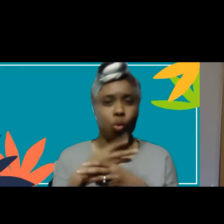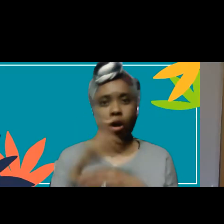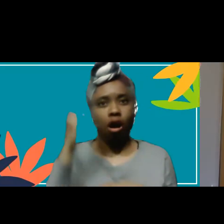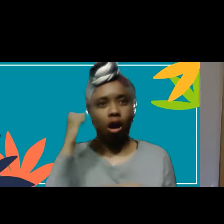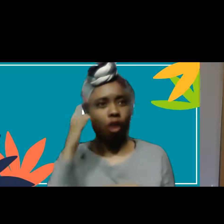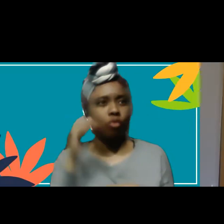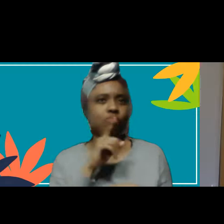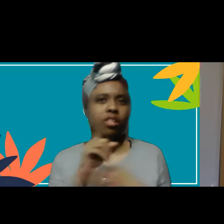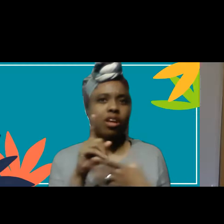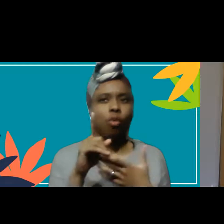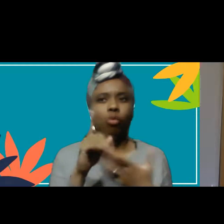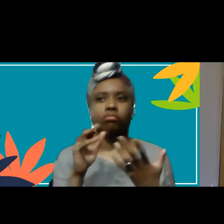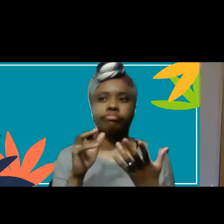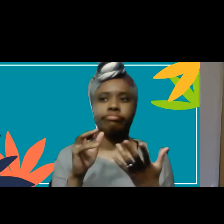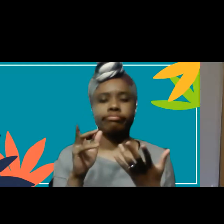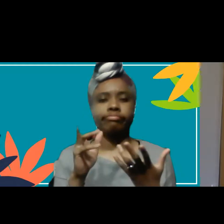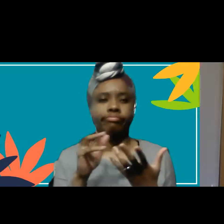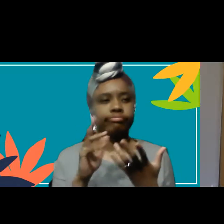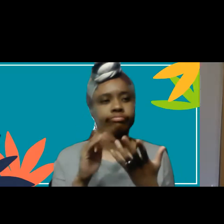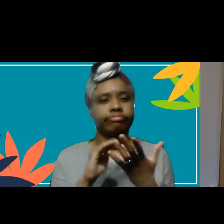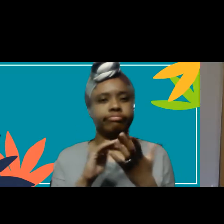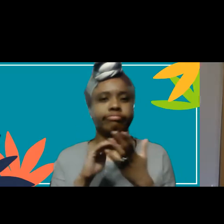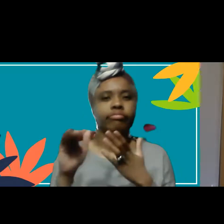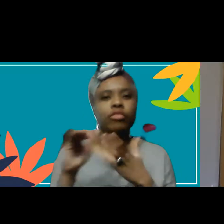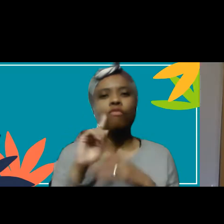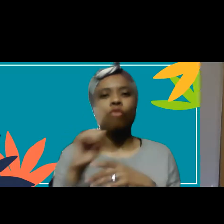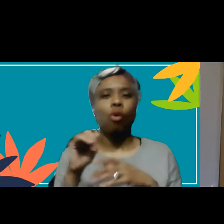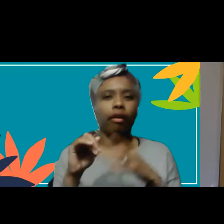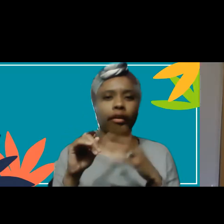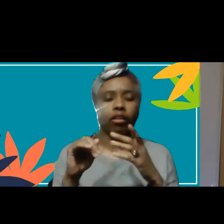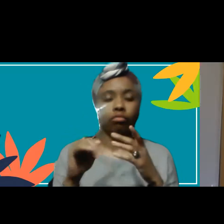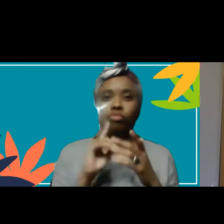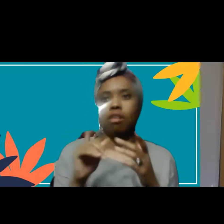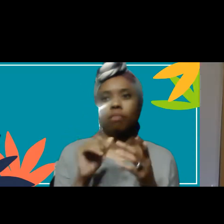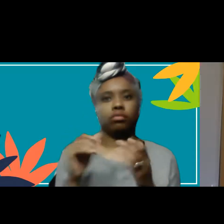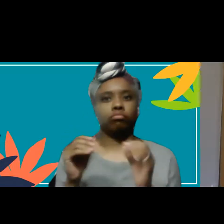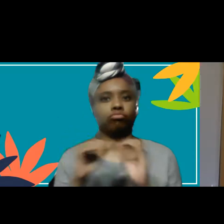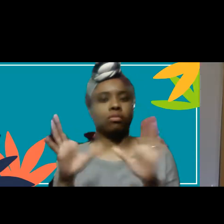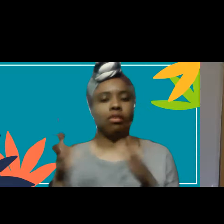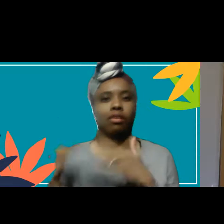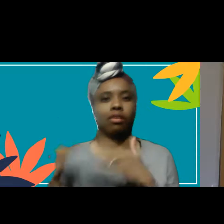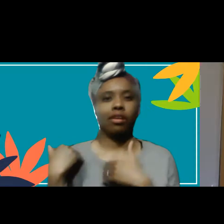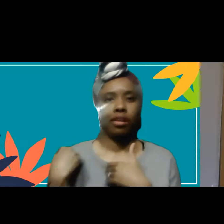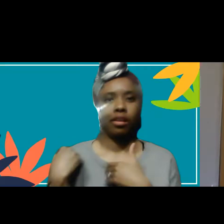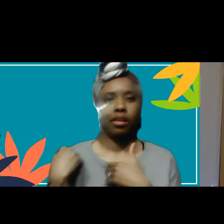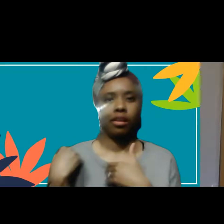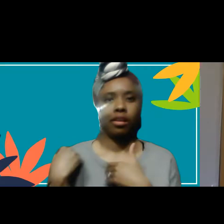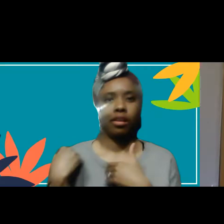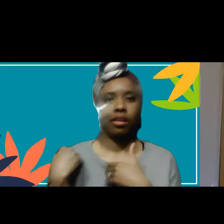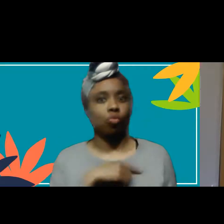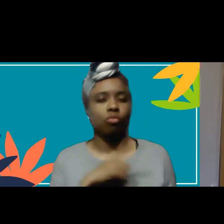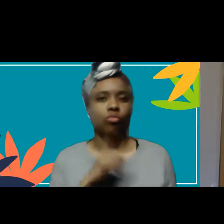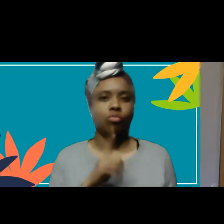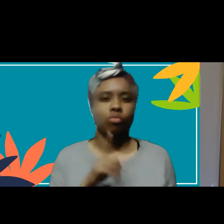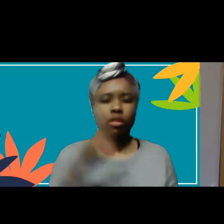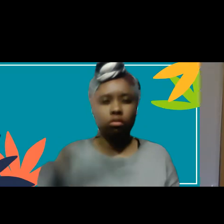justify eroding democratic processes and transparency and accountability to the community, we were really conscious about trying